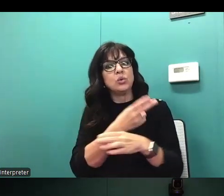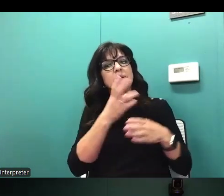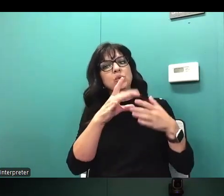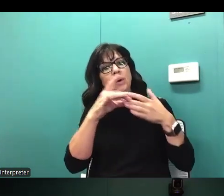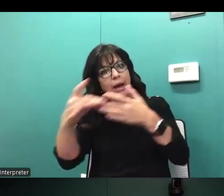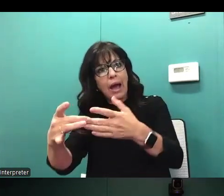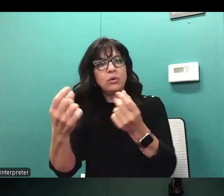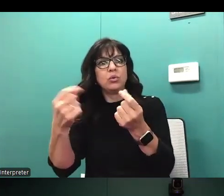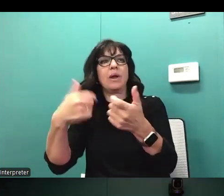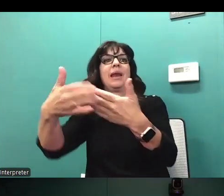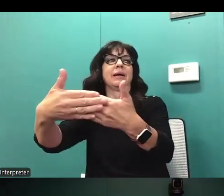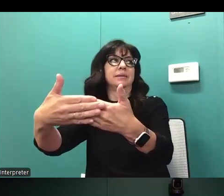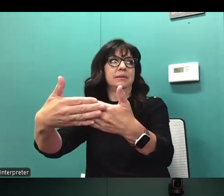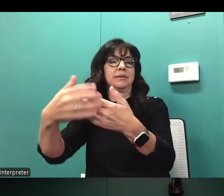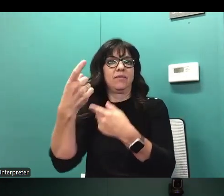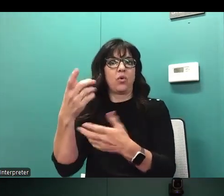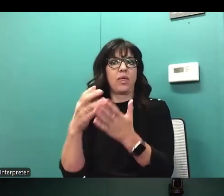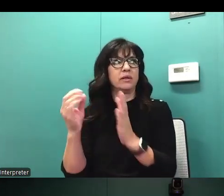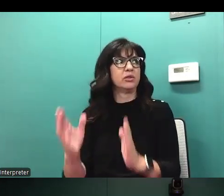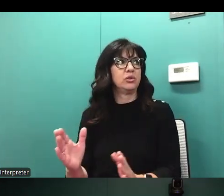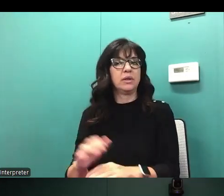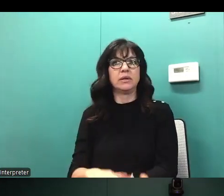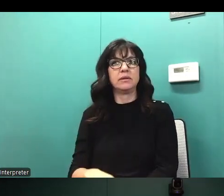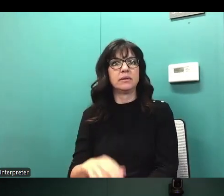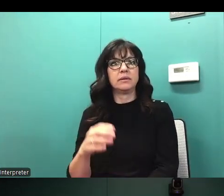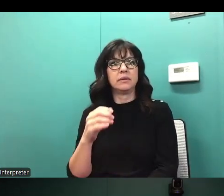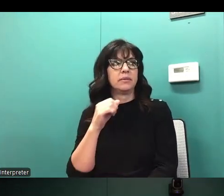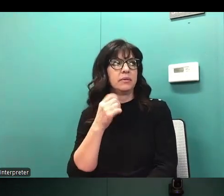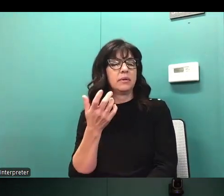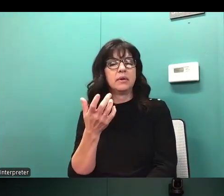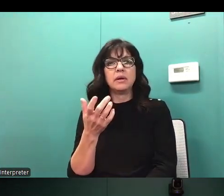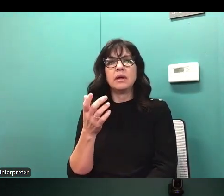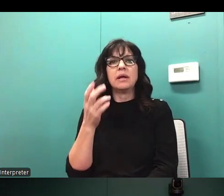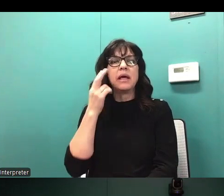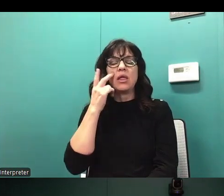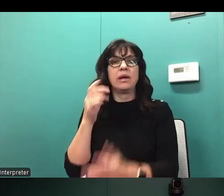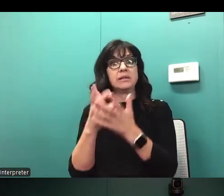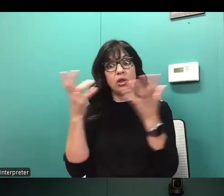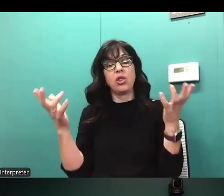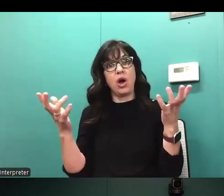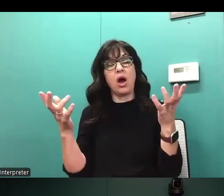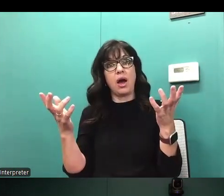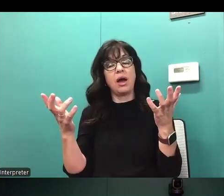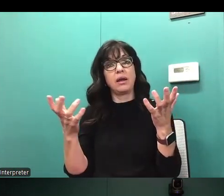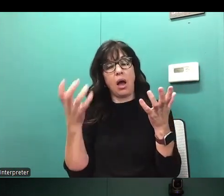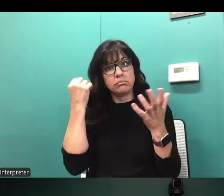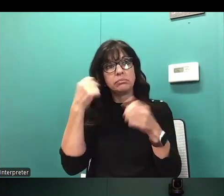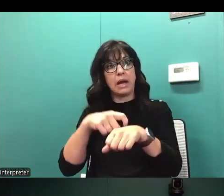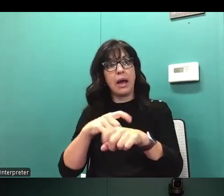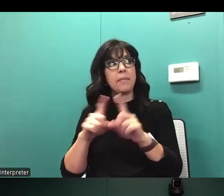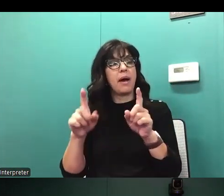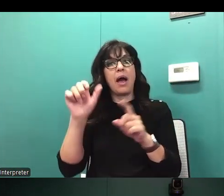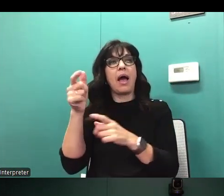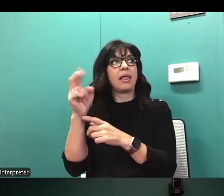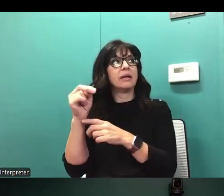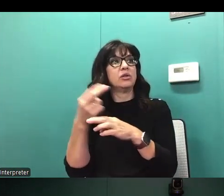with what you're doing next. Yeah, like for the Even if 7, you can't keep it up perfect. it's a lot. Yeah. So Also, I'm just